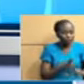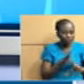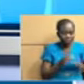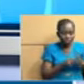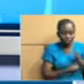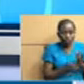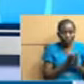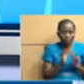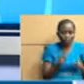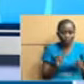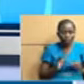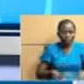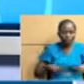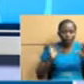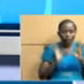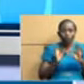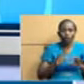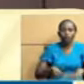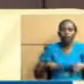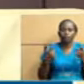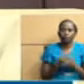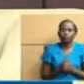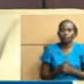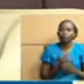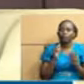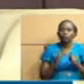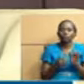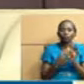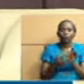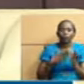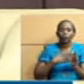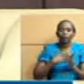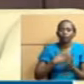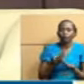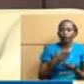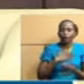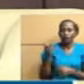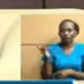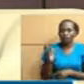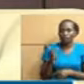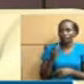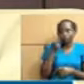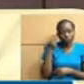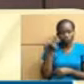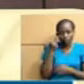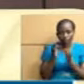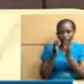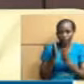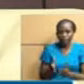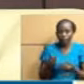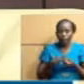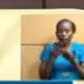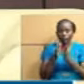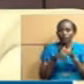live a dignified life. Thank you. I need to introduce my colleague Susan Mojawa, who's providing sign language interpretation